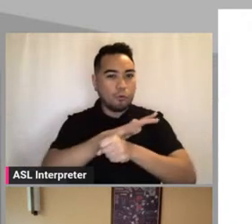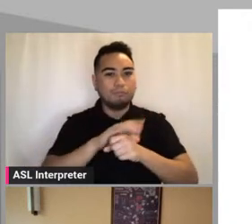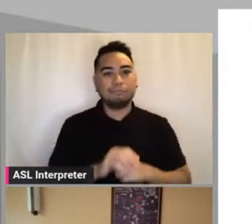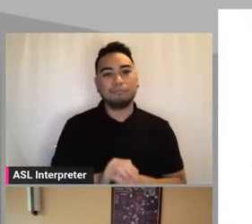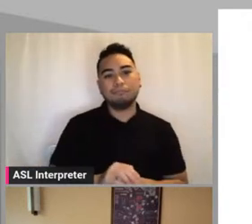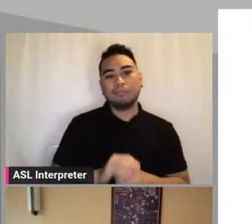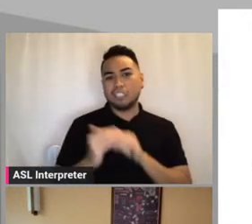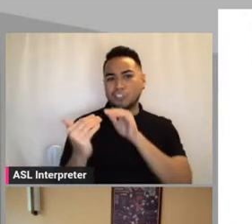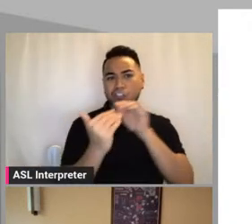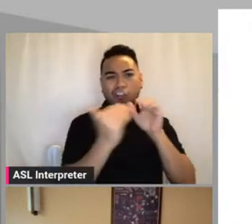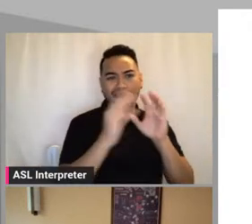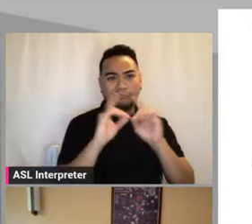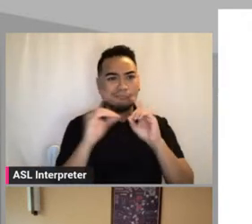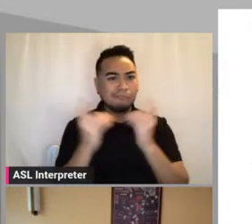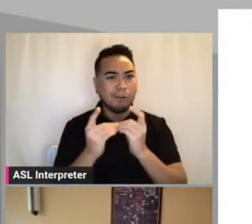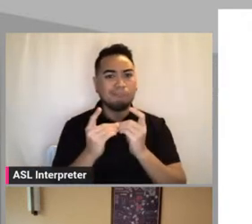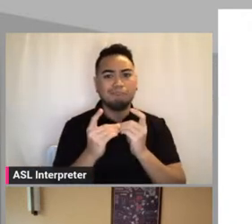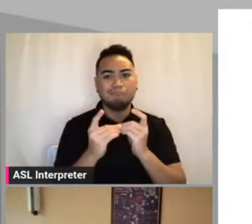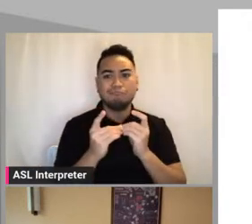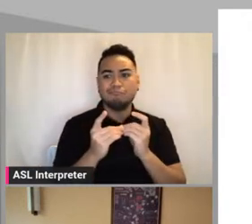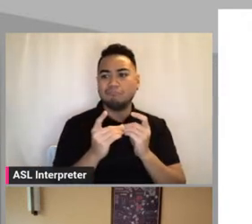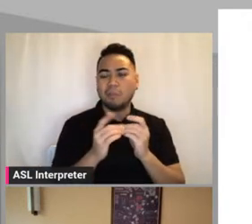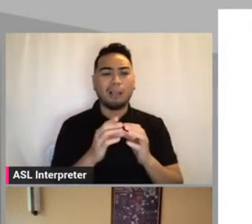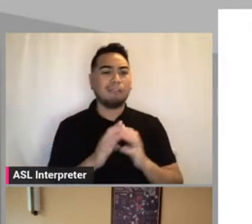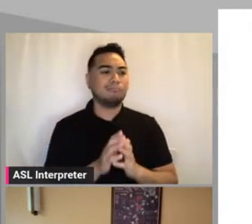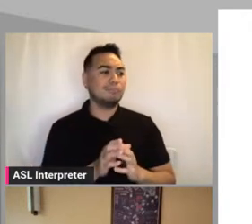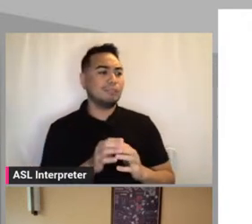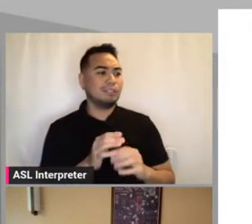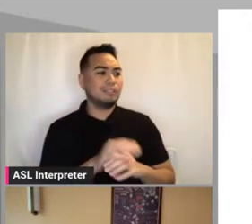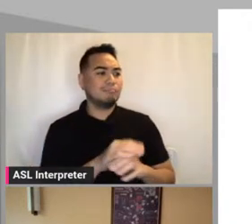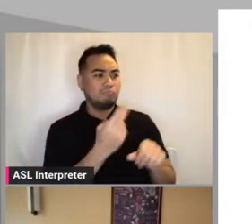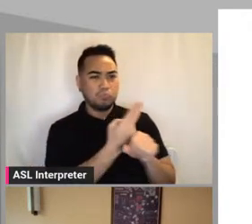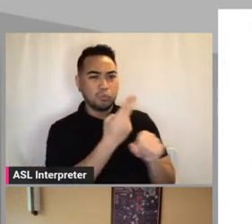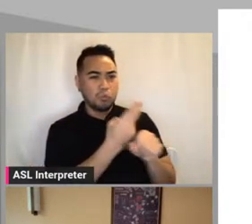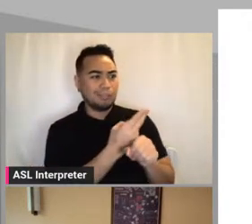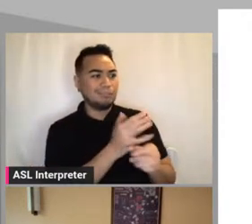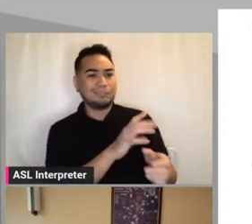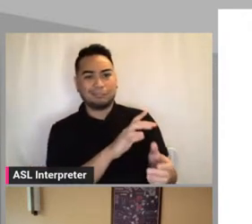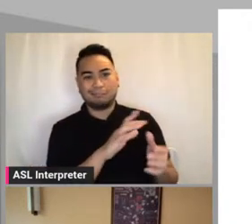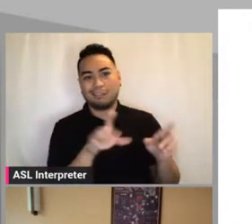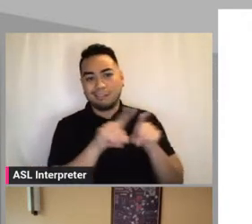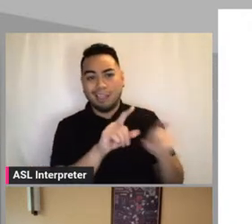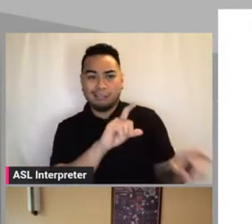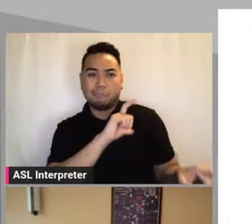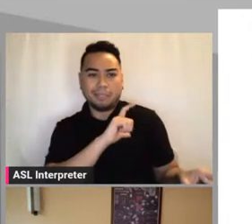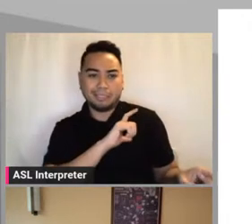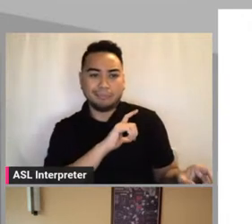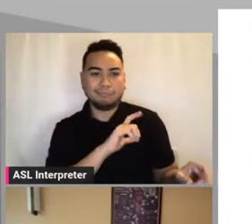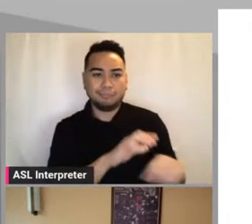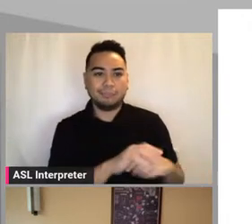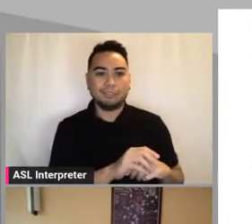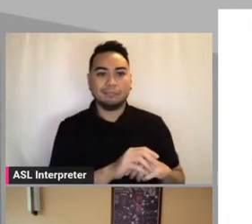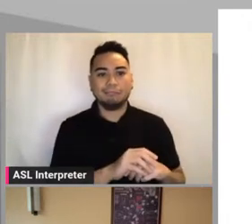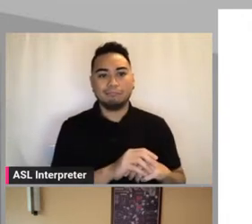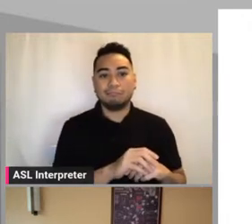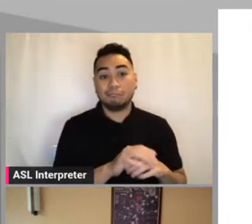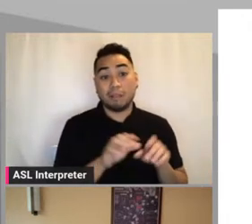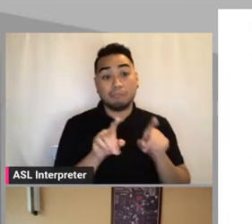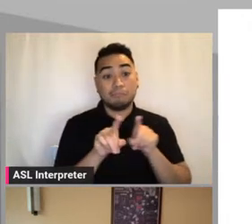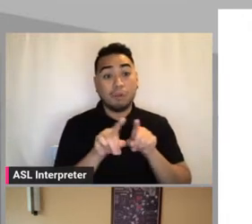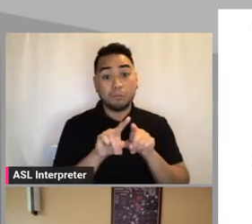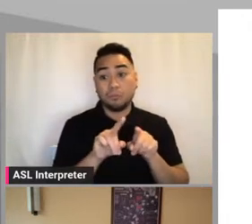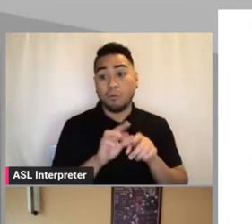into his political police, going after those who try to hold him accountable, and also coming after folks like